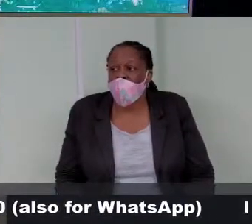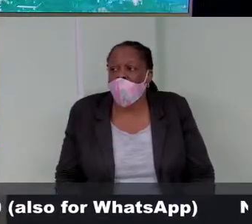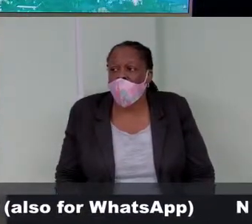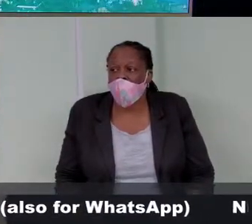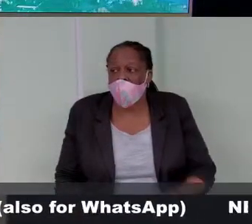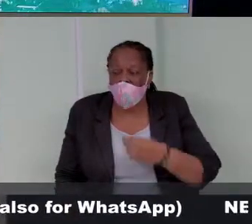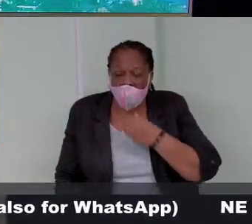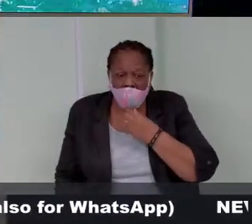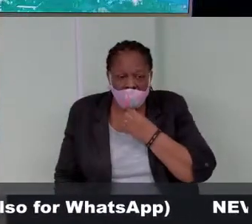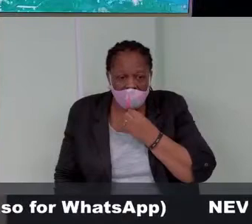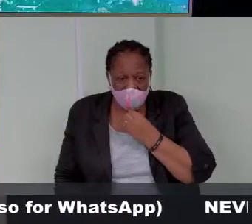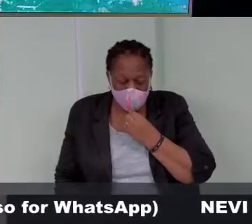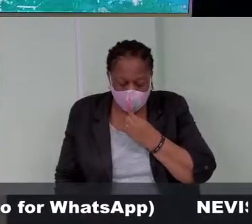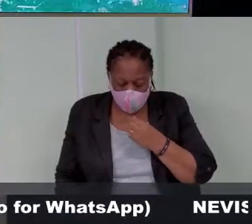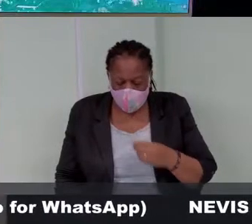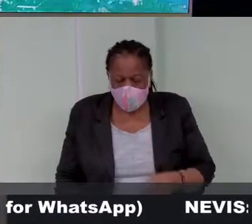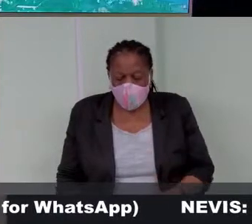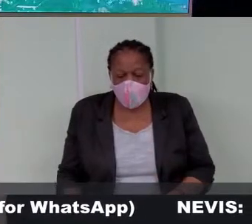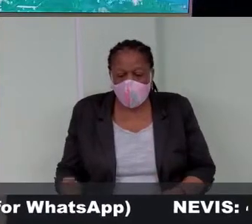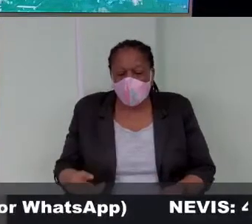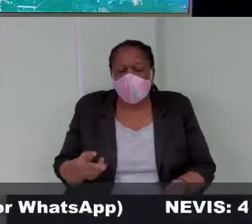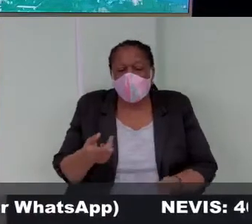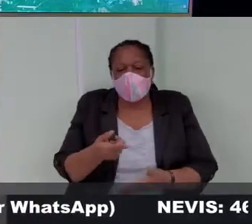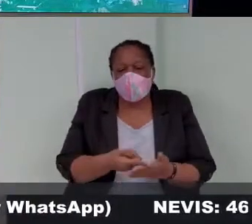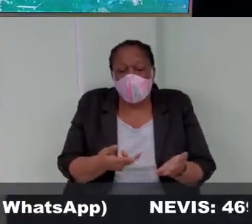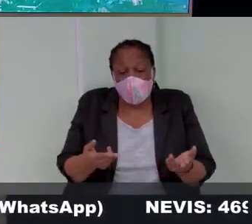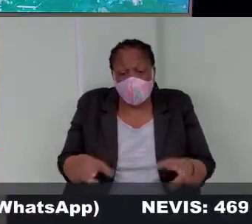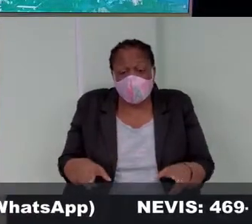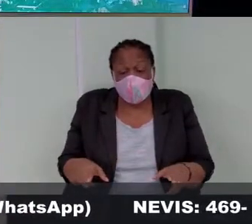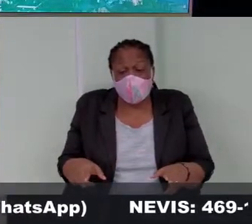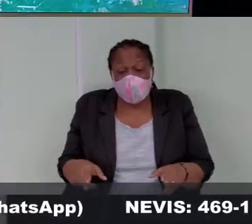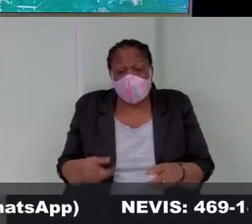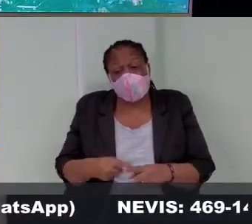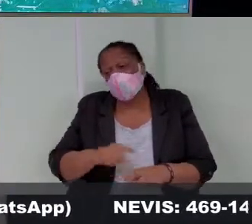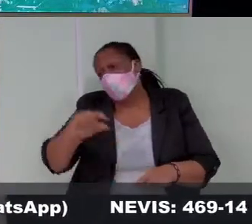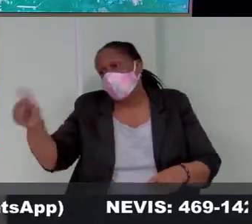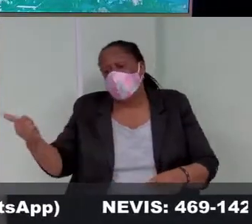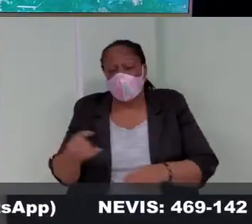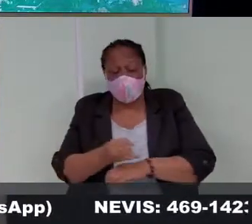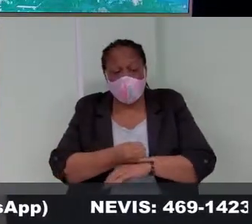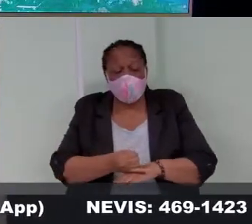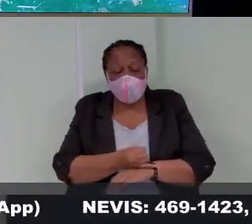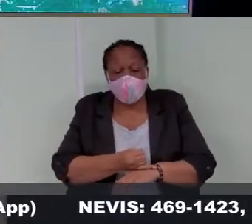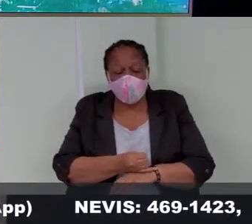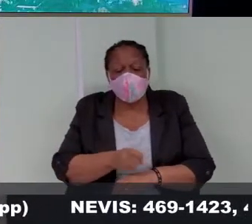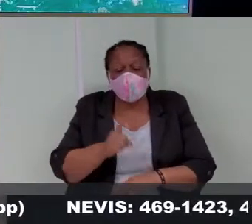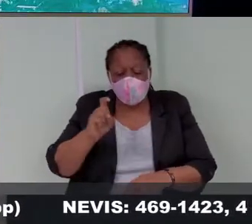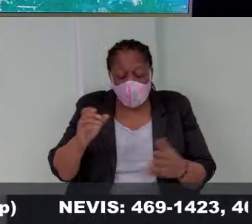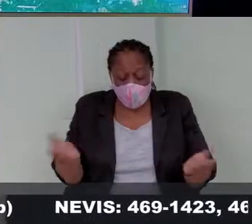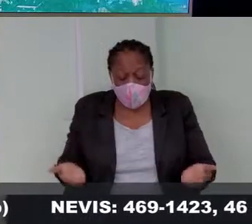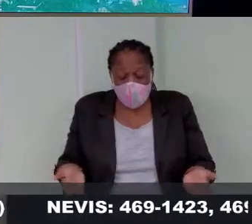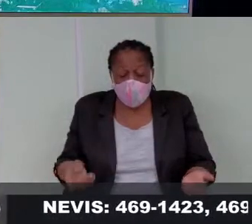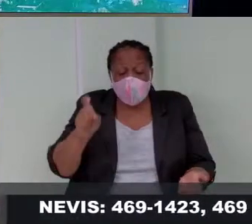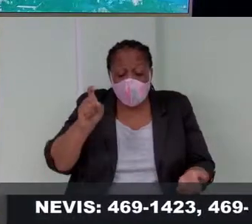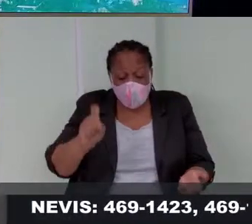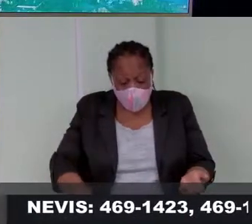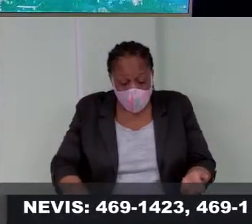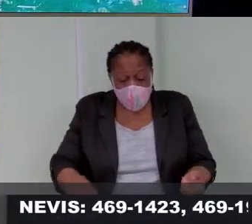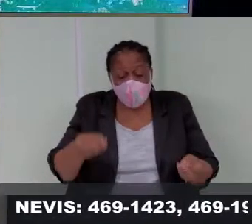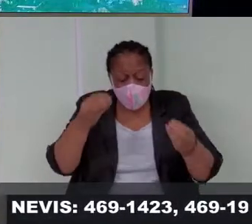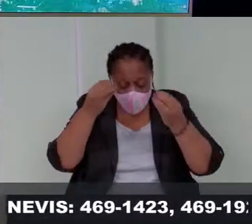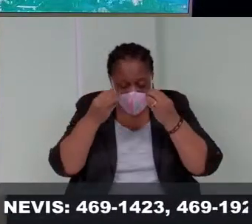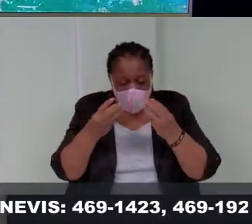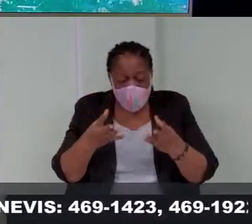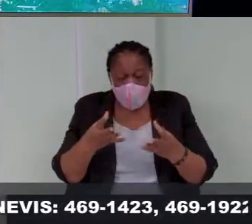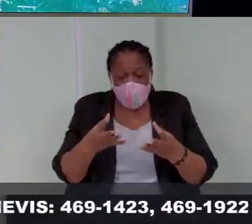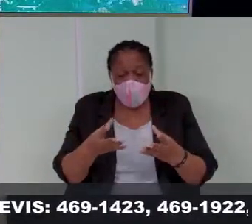neighboring islands has underscored the importance of our adhering to that stipulation of having